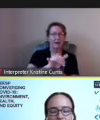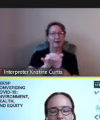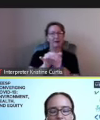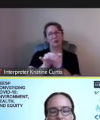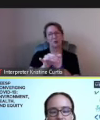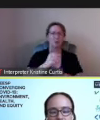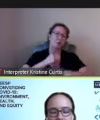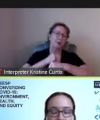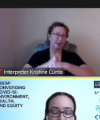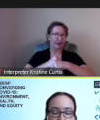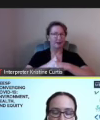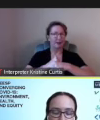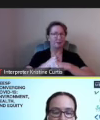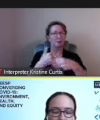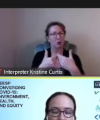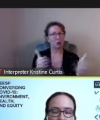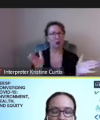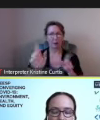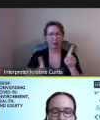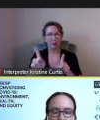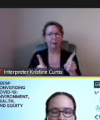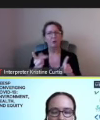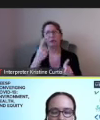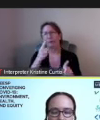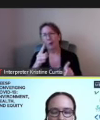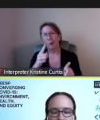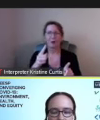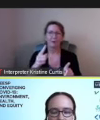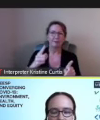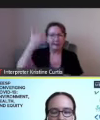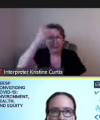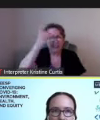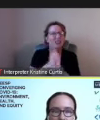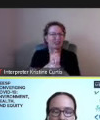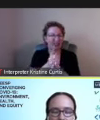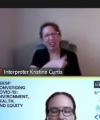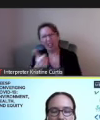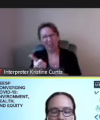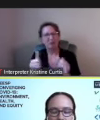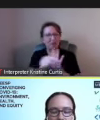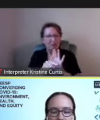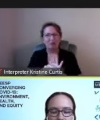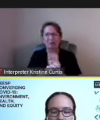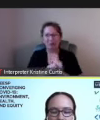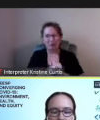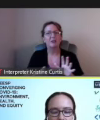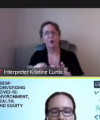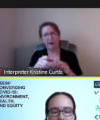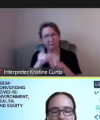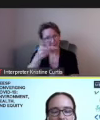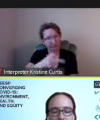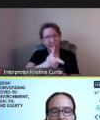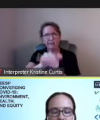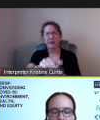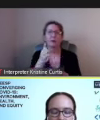diseases such as SARS-CoV-2 and other pathogens. And so it goes through chemical, physical, and biological treatment,